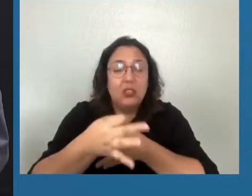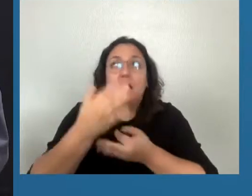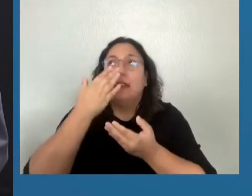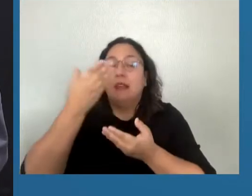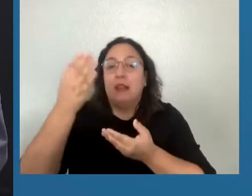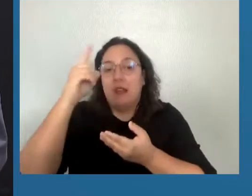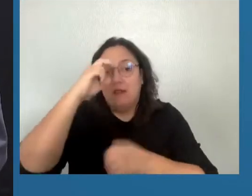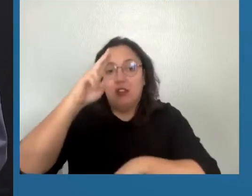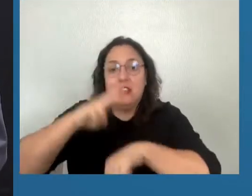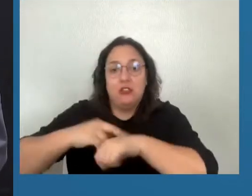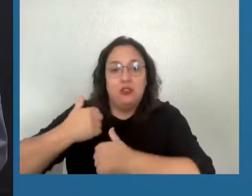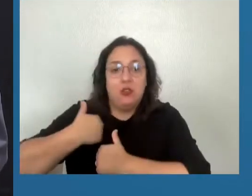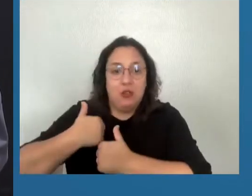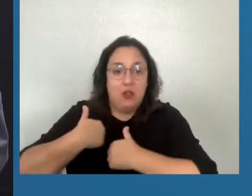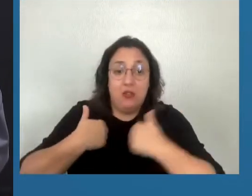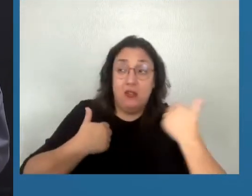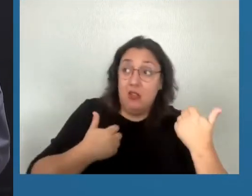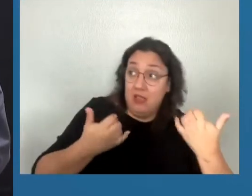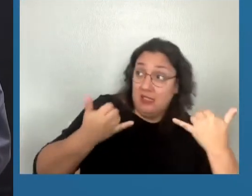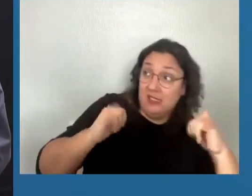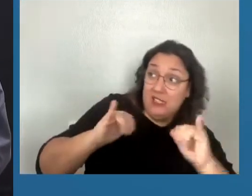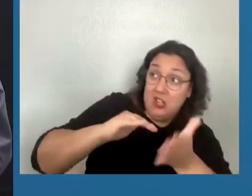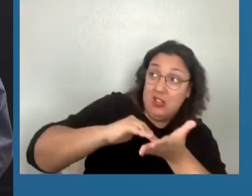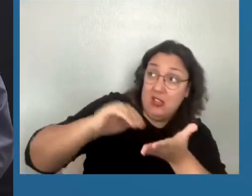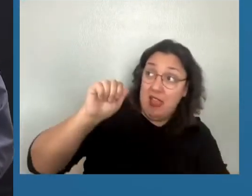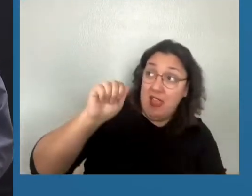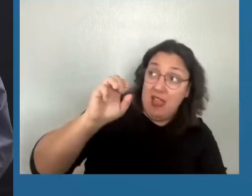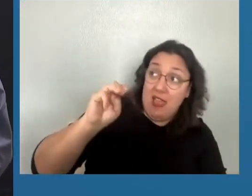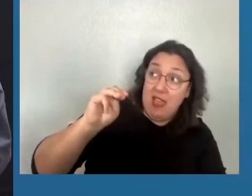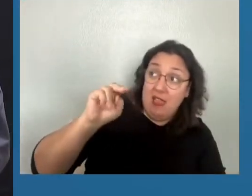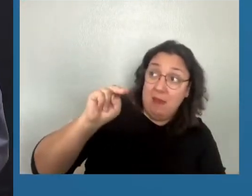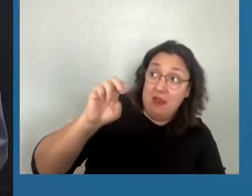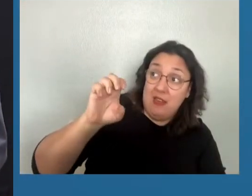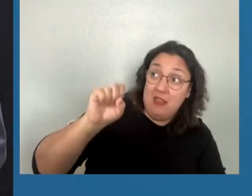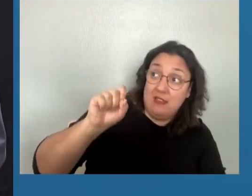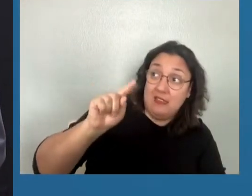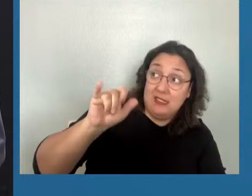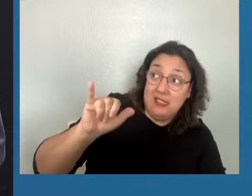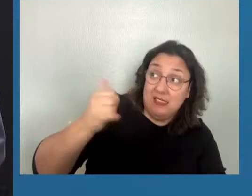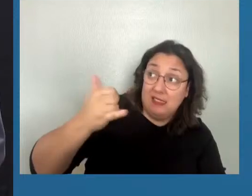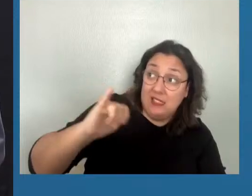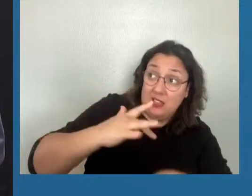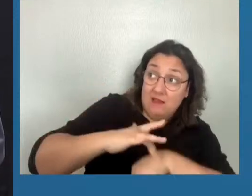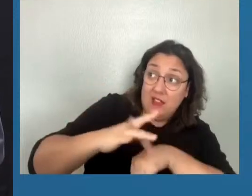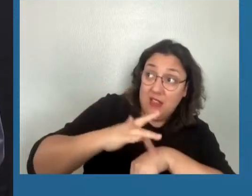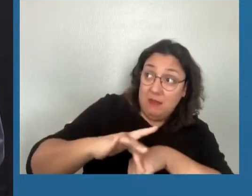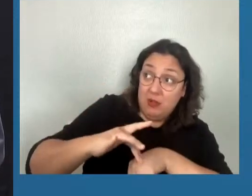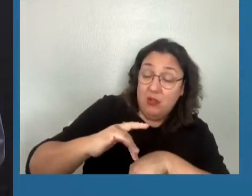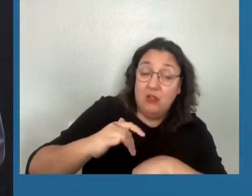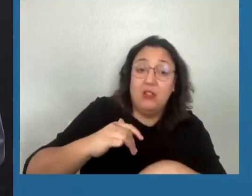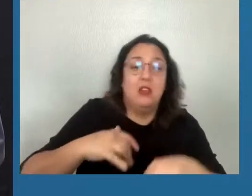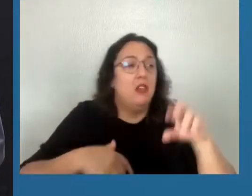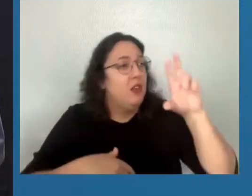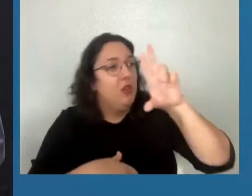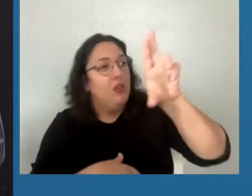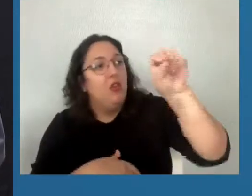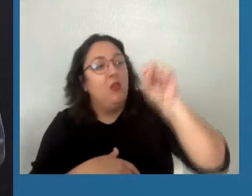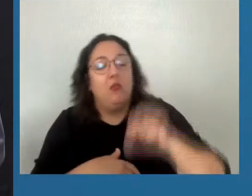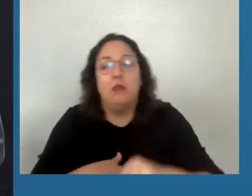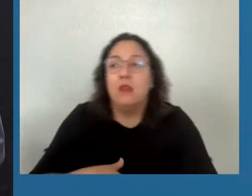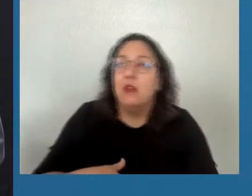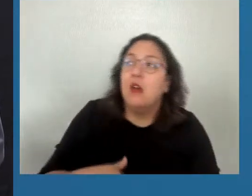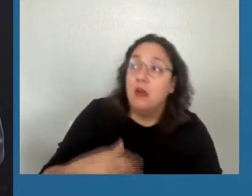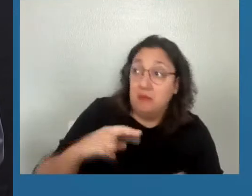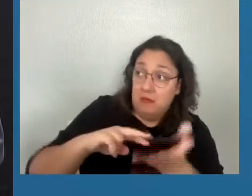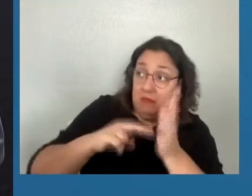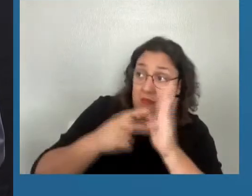table? No. Has anyone been arrested? And if not, The proceedings have started. I think we